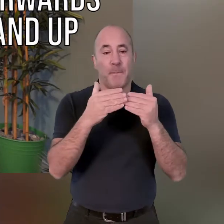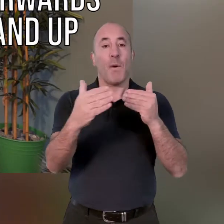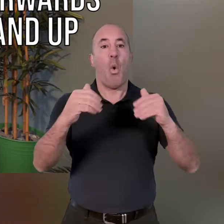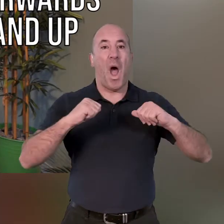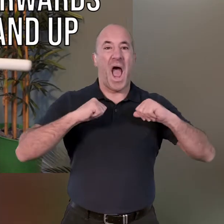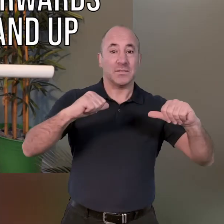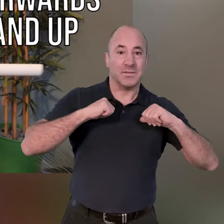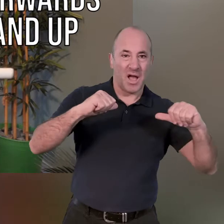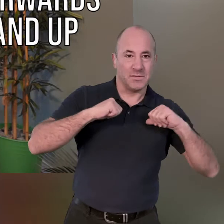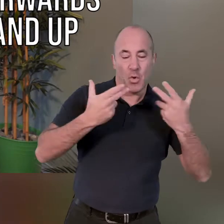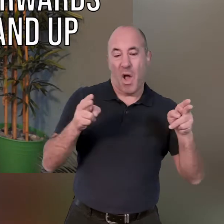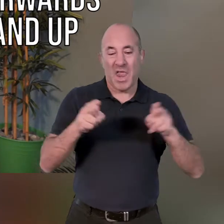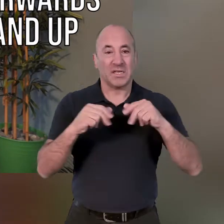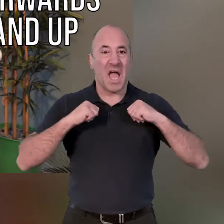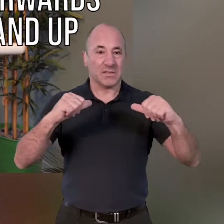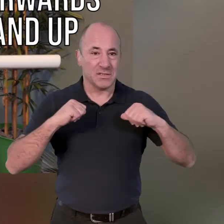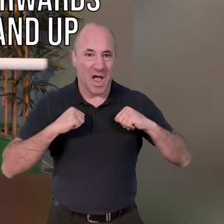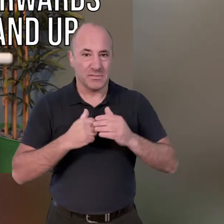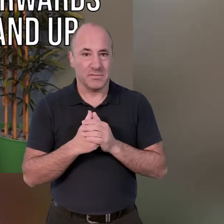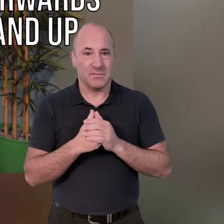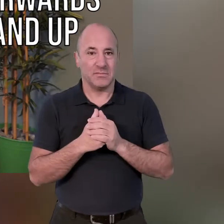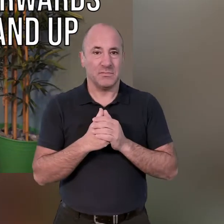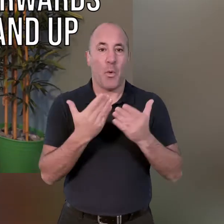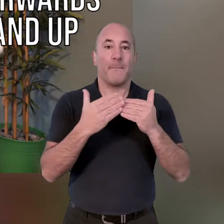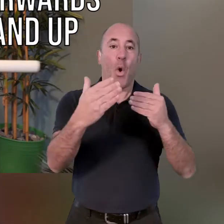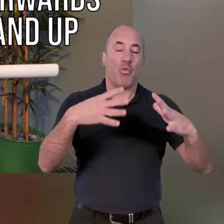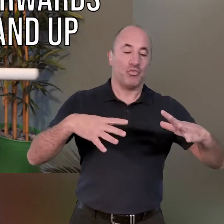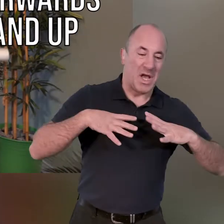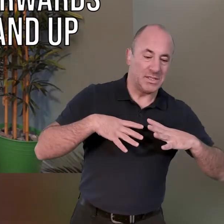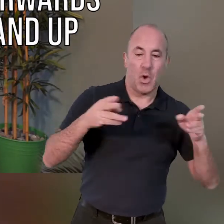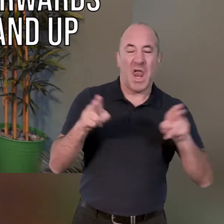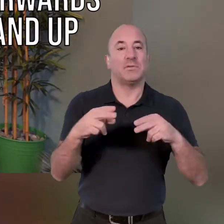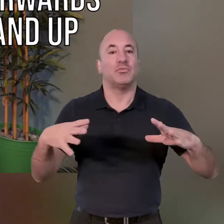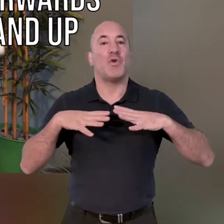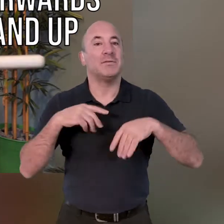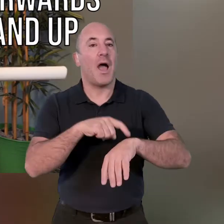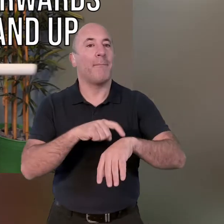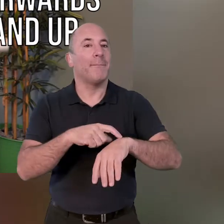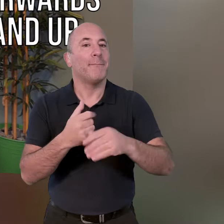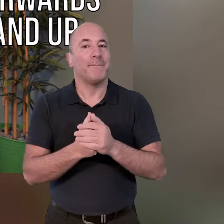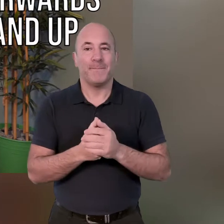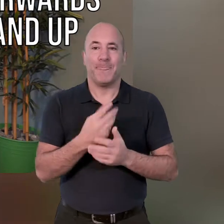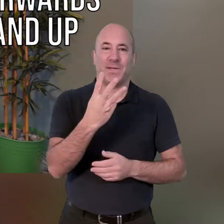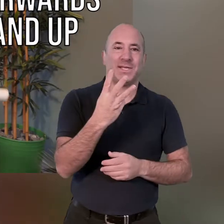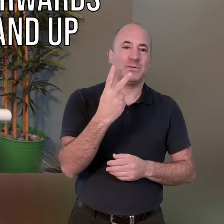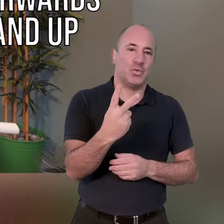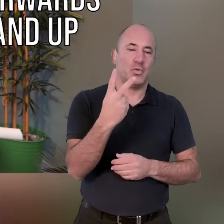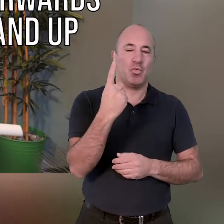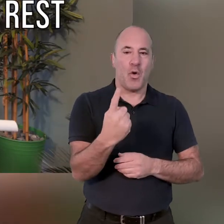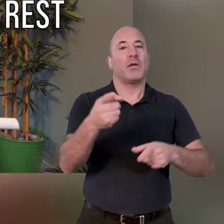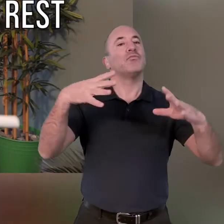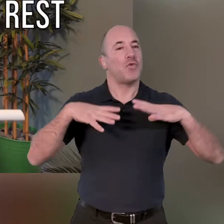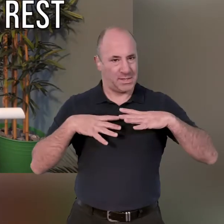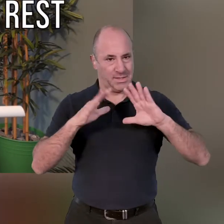more exercising, less exercising time, or more work, or more rest or less rest. Anyway, 3, 2, 1, rest